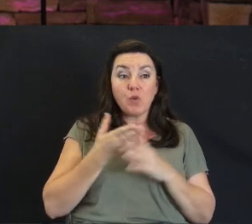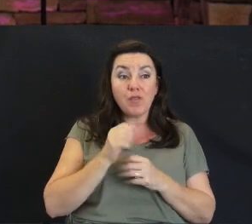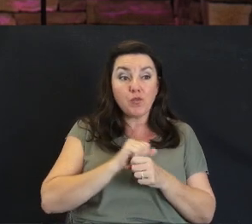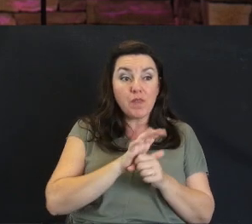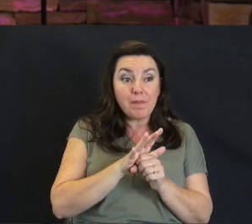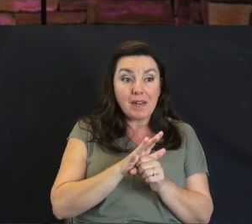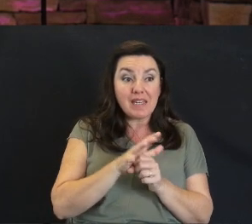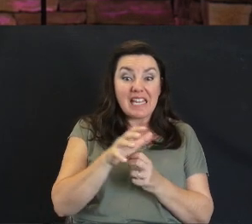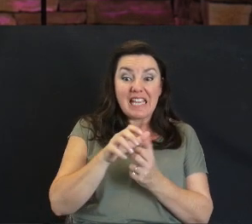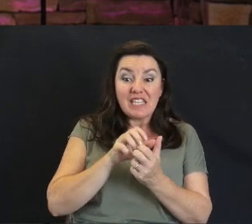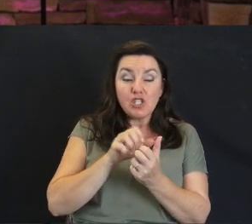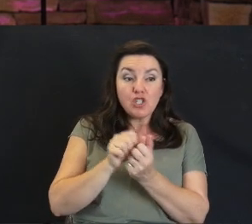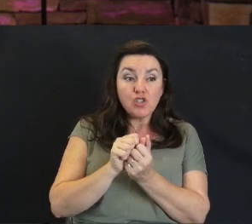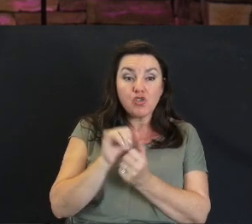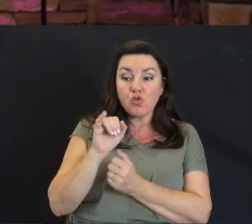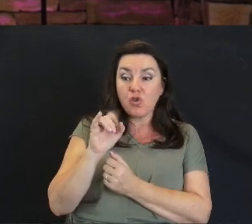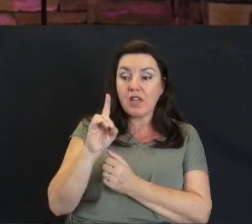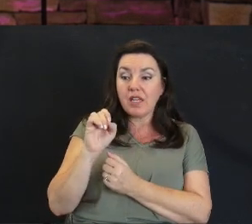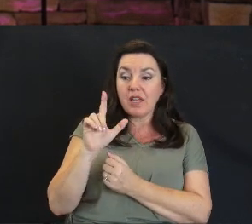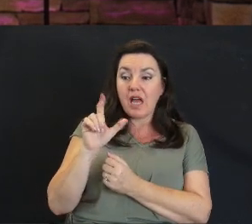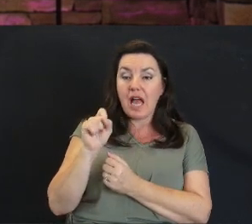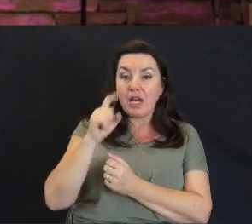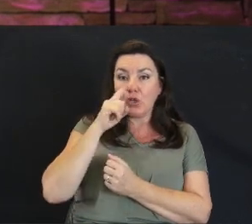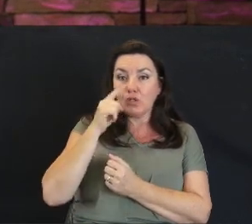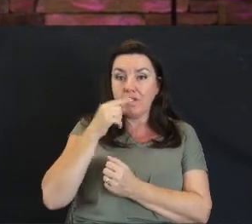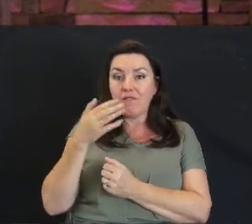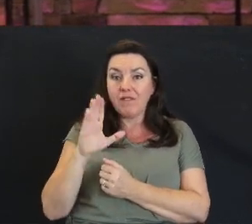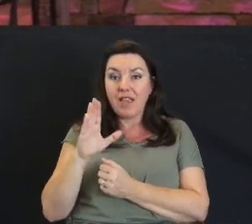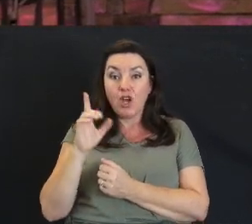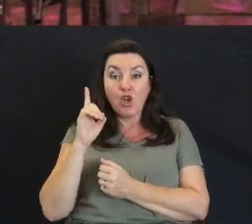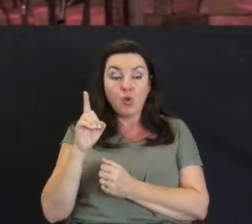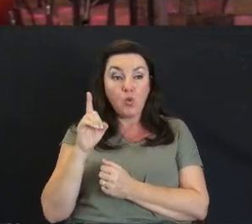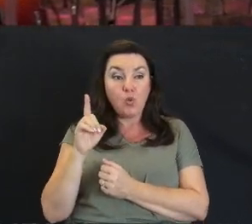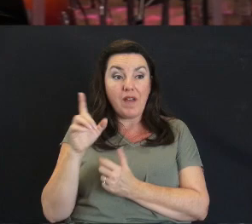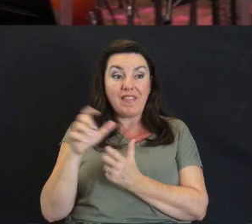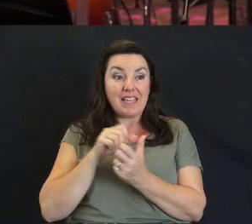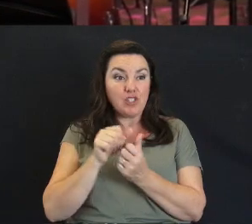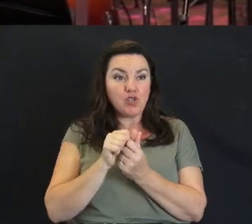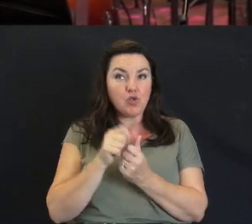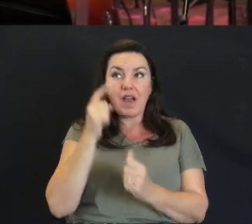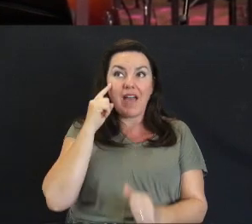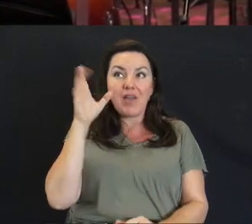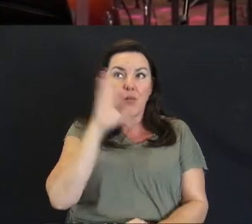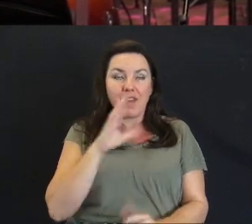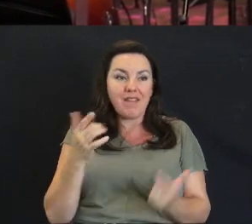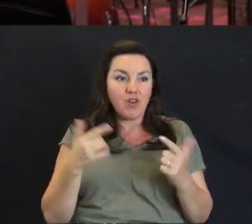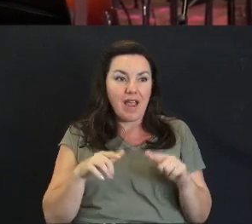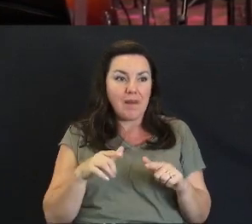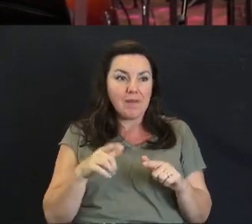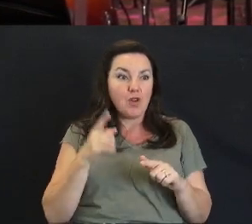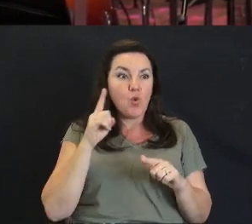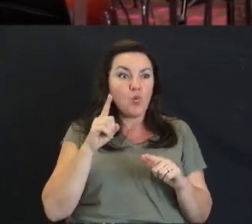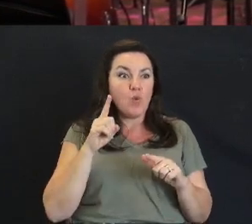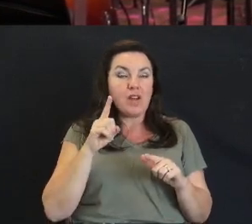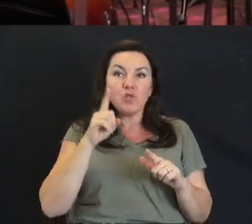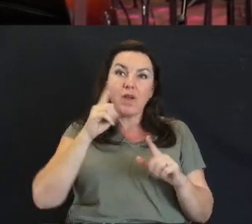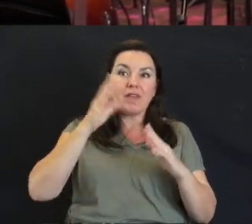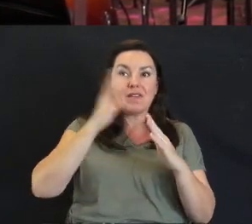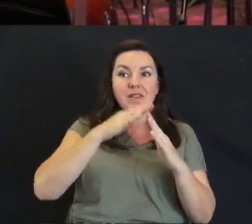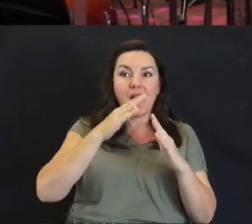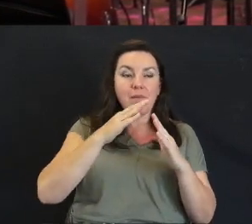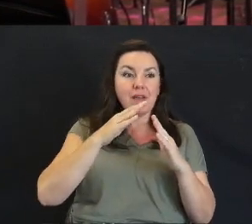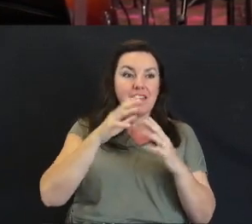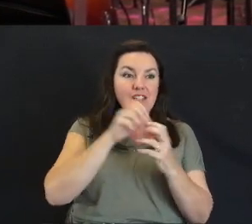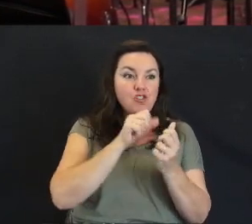He's destroying idols And do you want to know One of the idols That he is destroying That I thought Could never happen In this country What's one of the greatest idols In this country